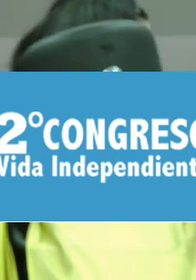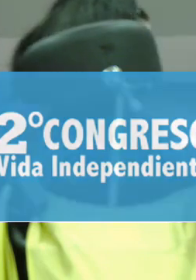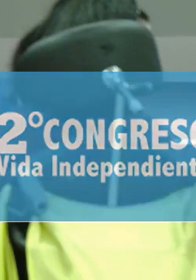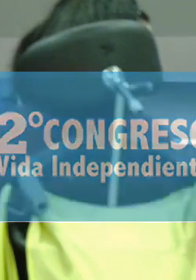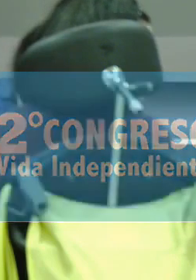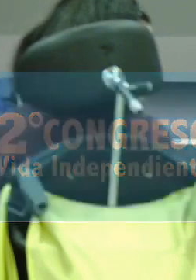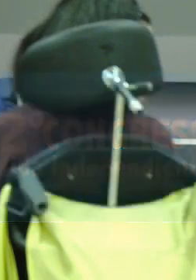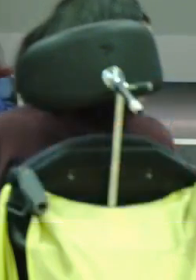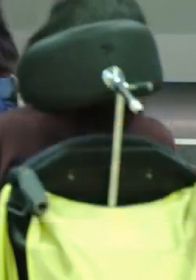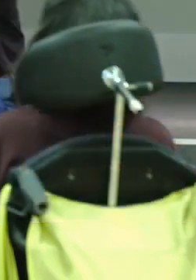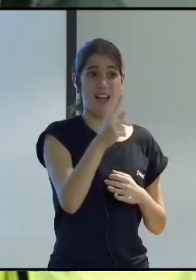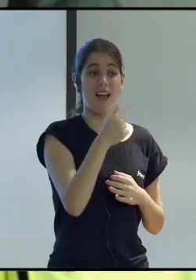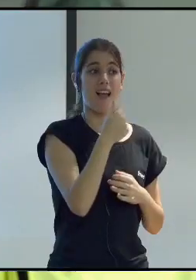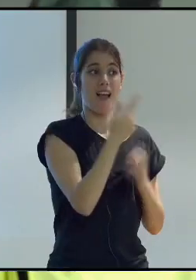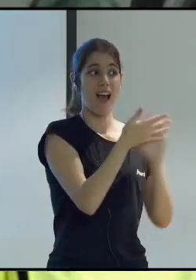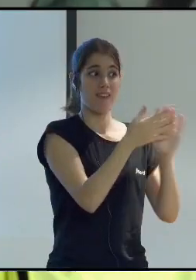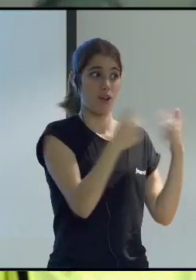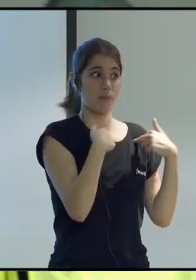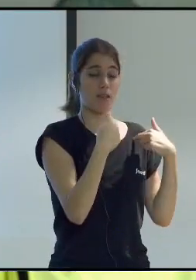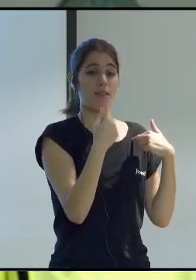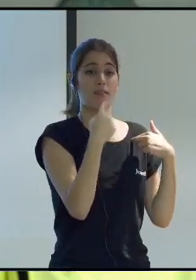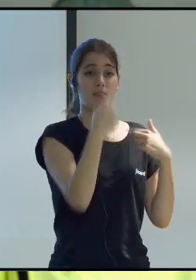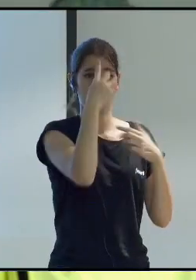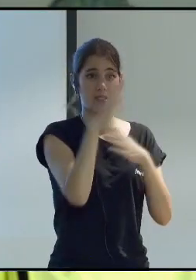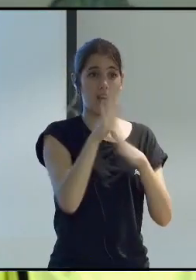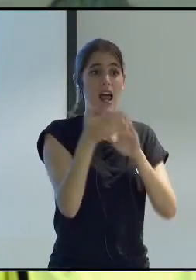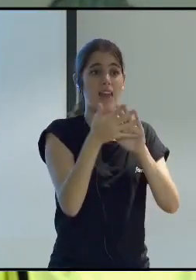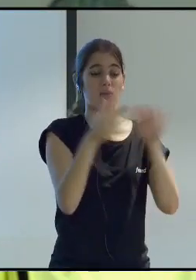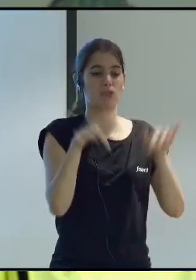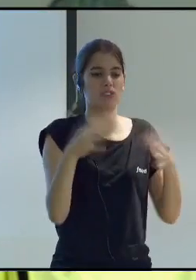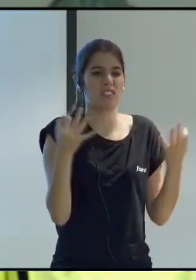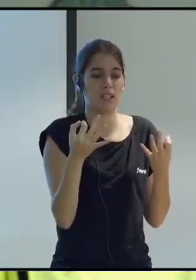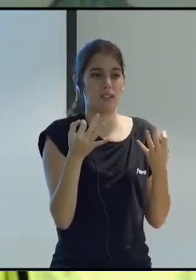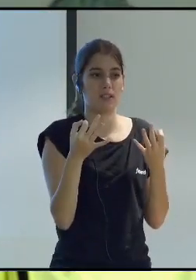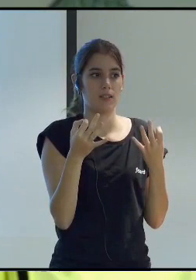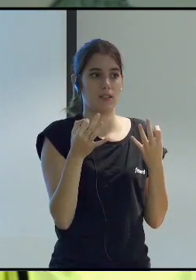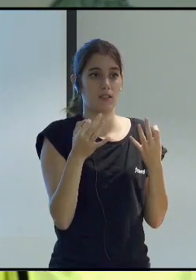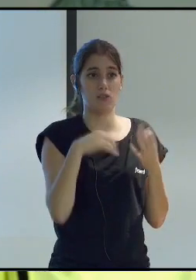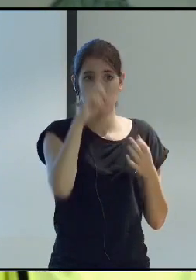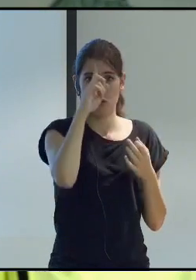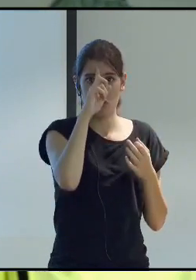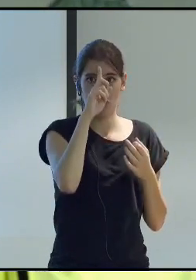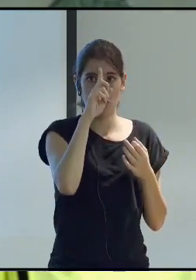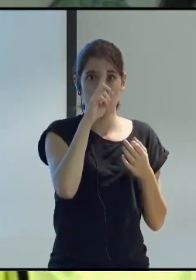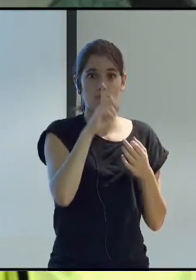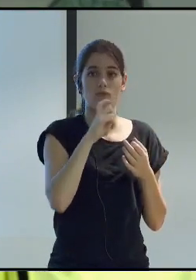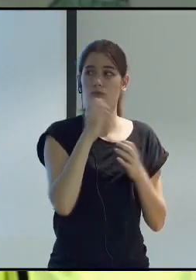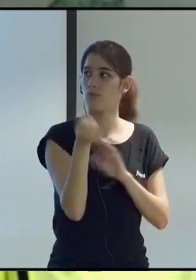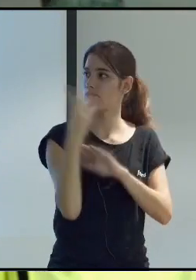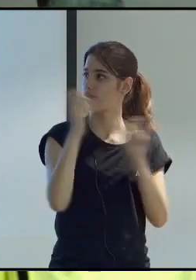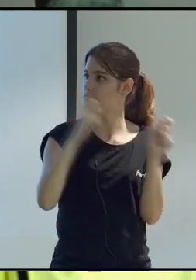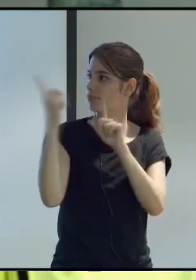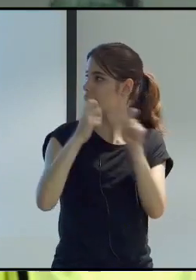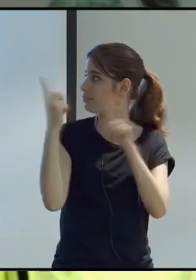will just go, I don't know how we will manage to change the slides. Okay,